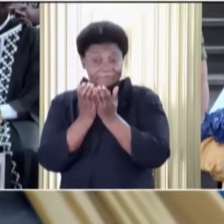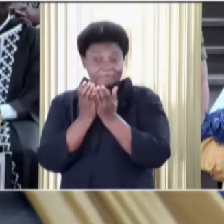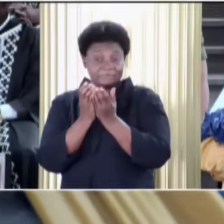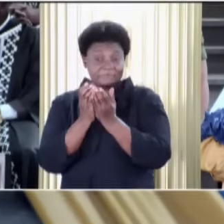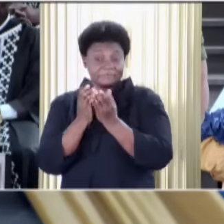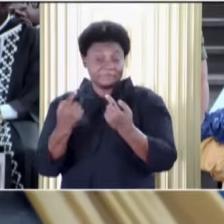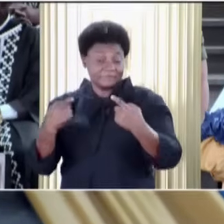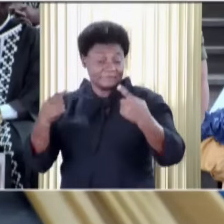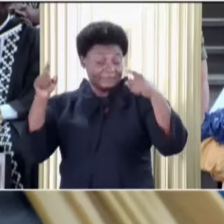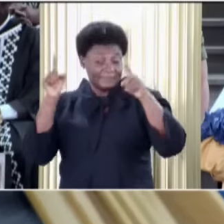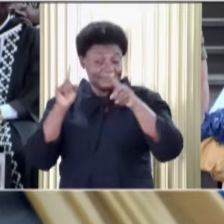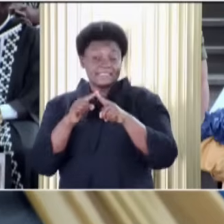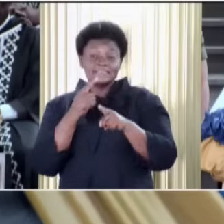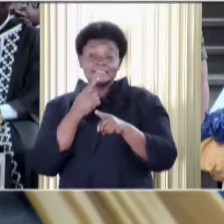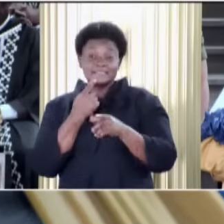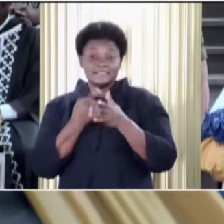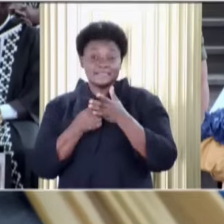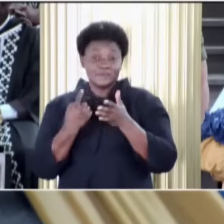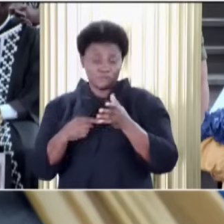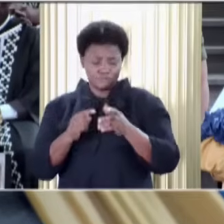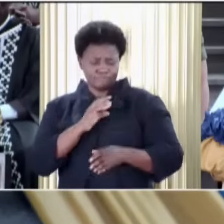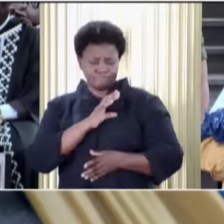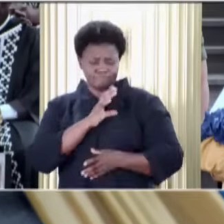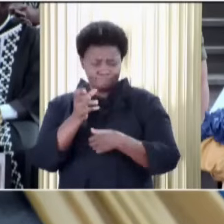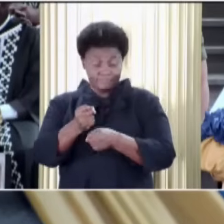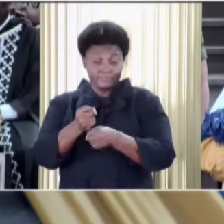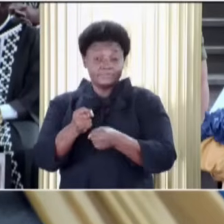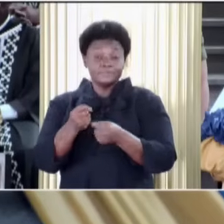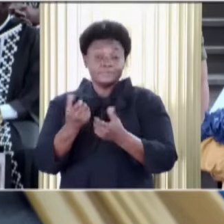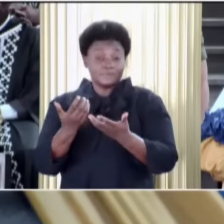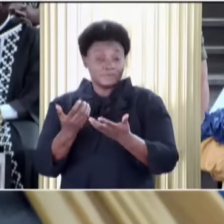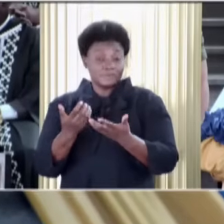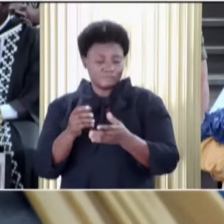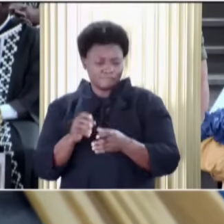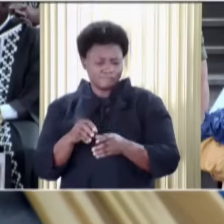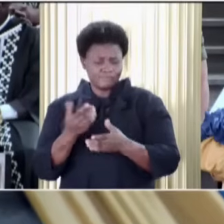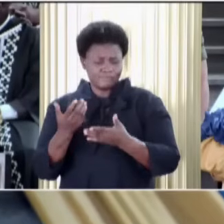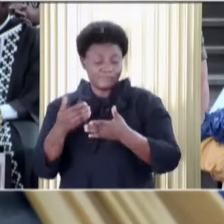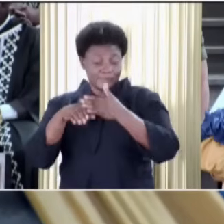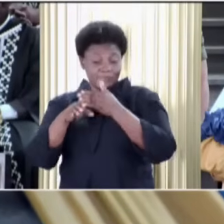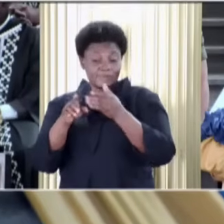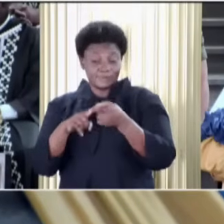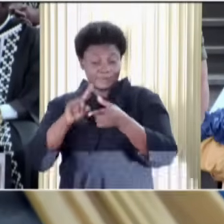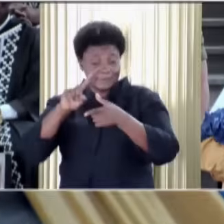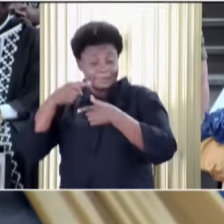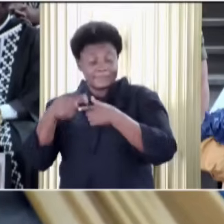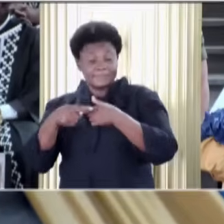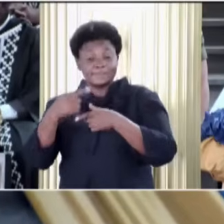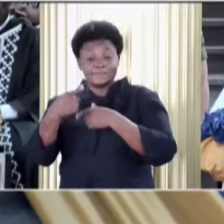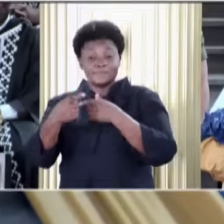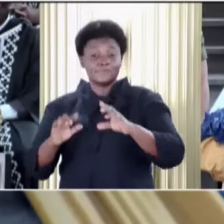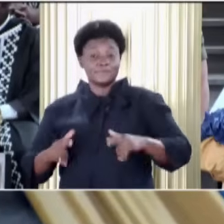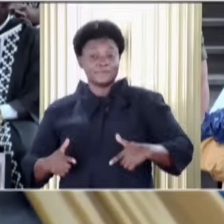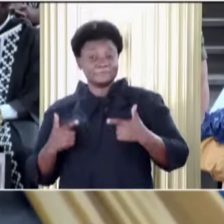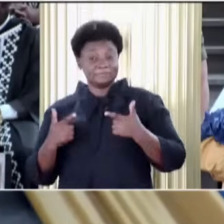as well as the boldness and confidence with which you step into the next stage of your